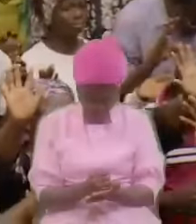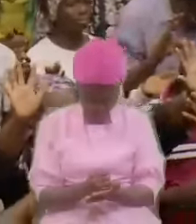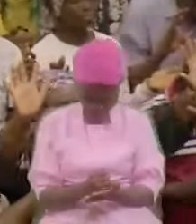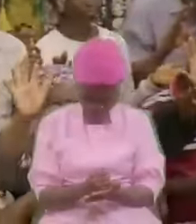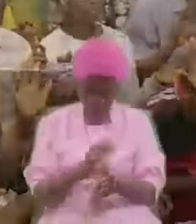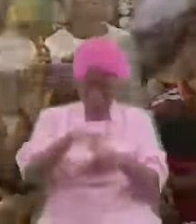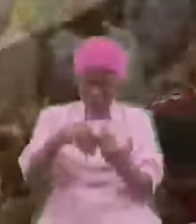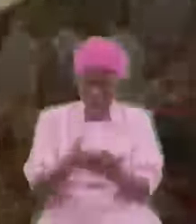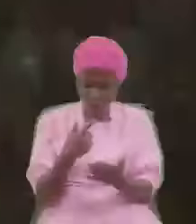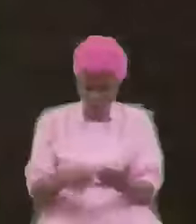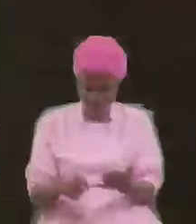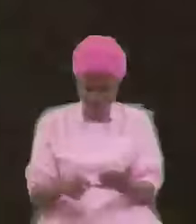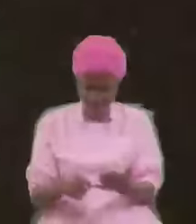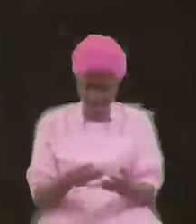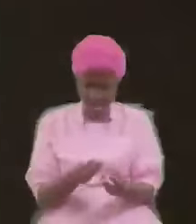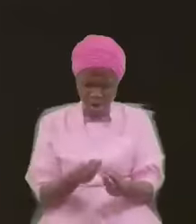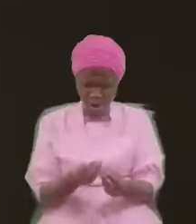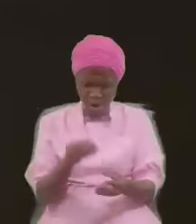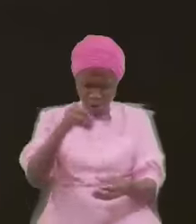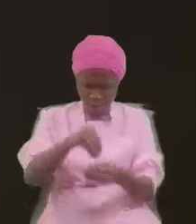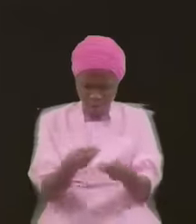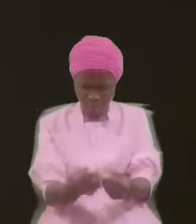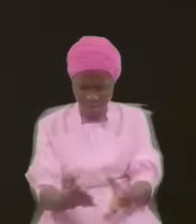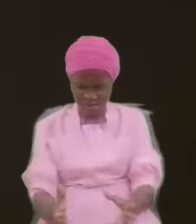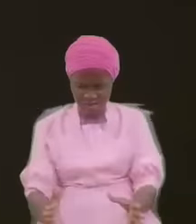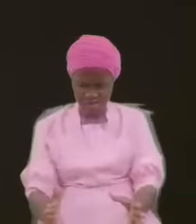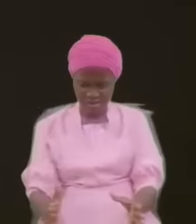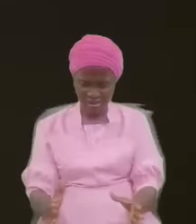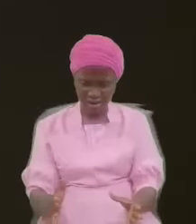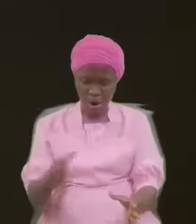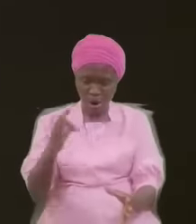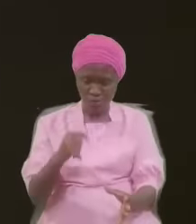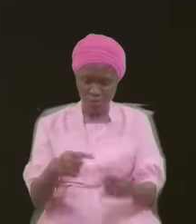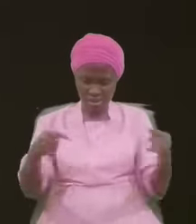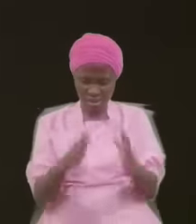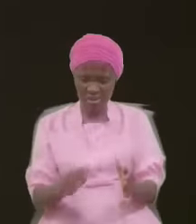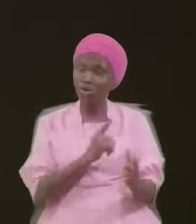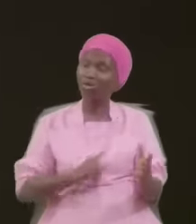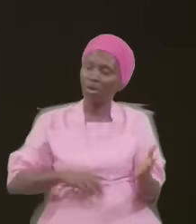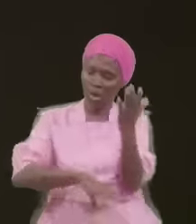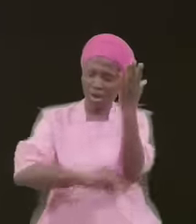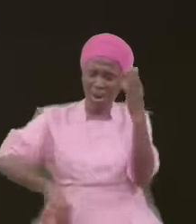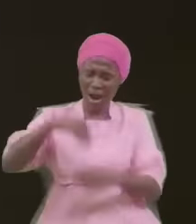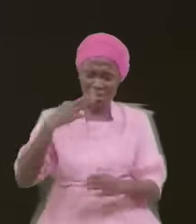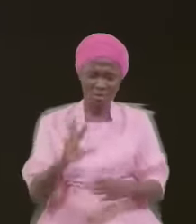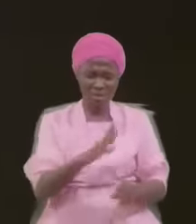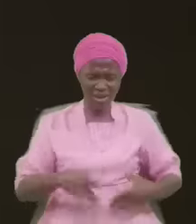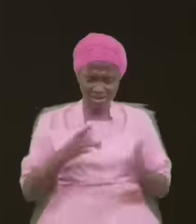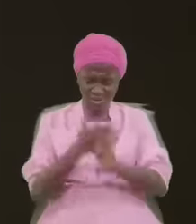All the planting of the enemy, Lord, uproot it from their lives. All